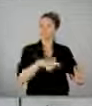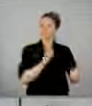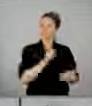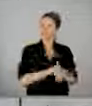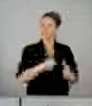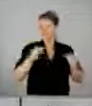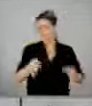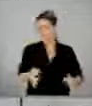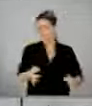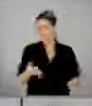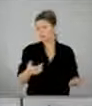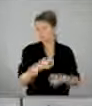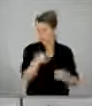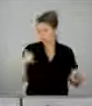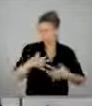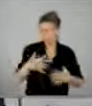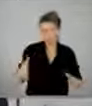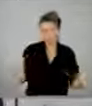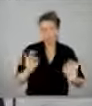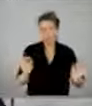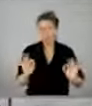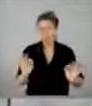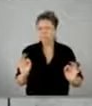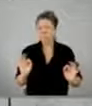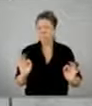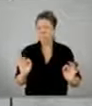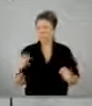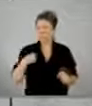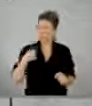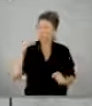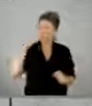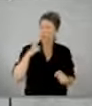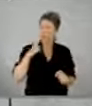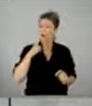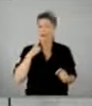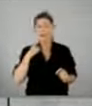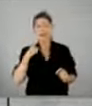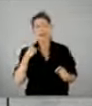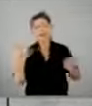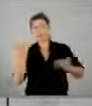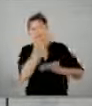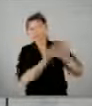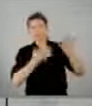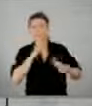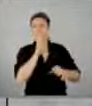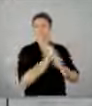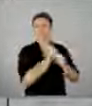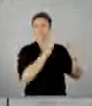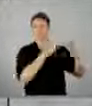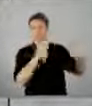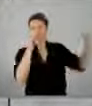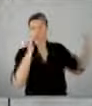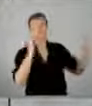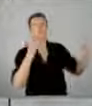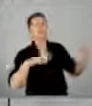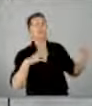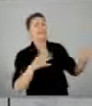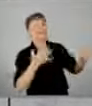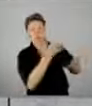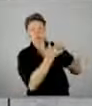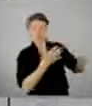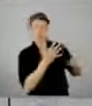shouldn't come as a surprise. We were very clear that in trying to get things through the parliament, we'd work with good faith partners. Now, the Labor Party hasn't sought to engage